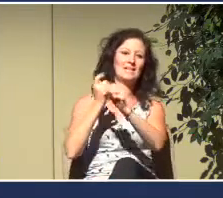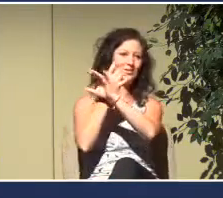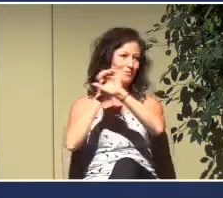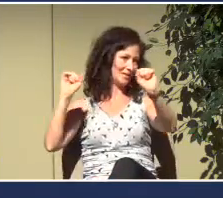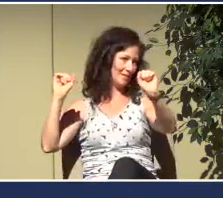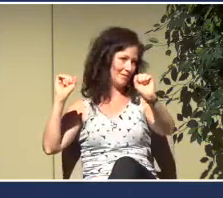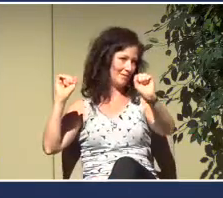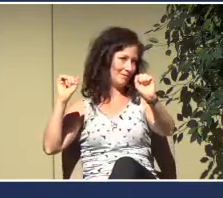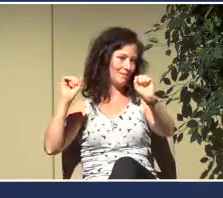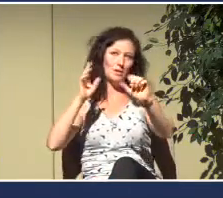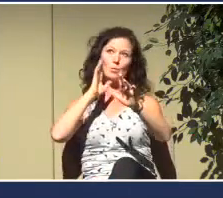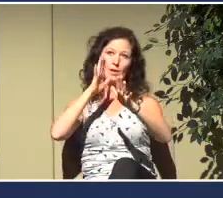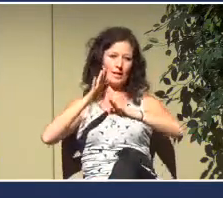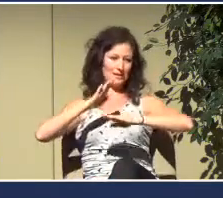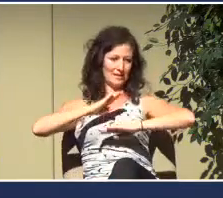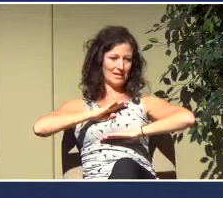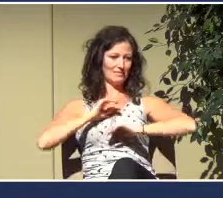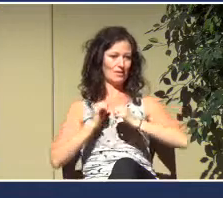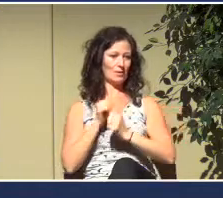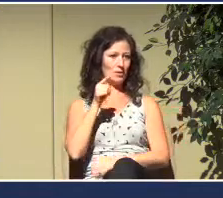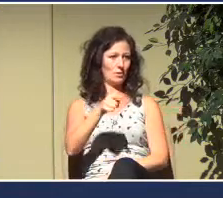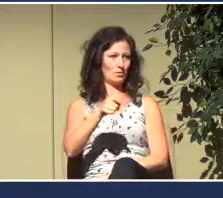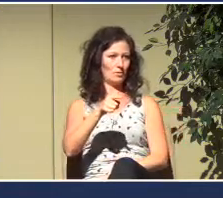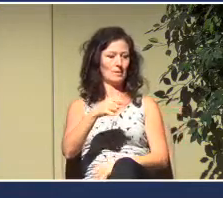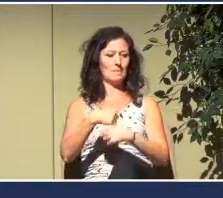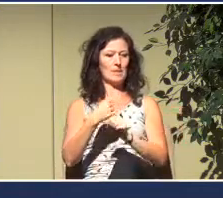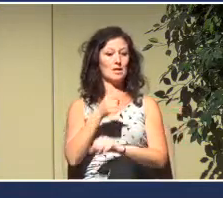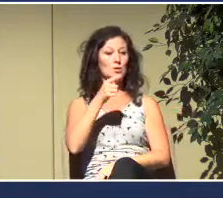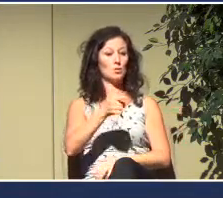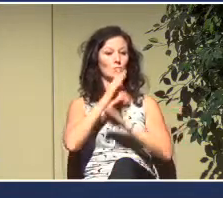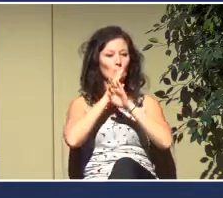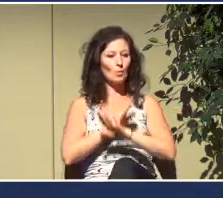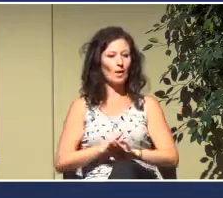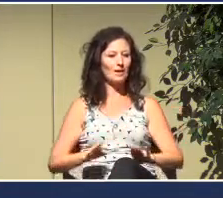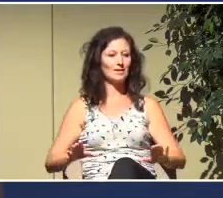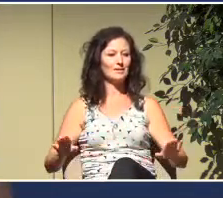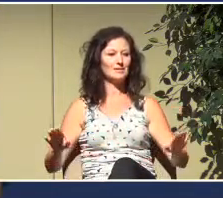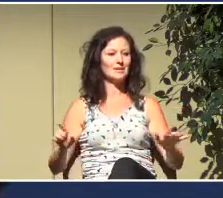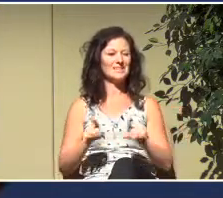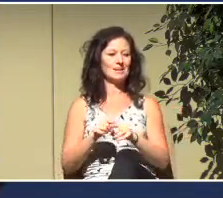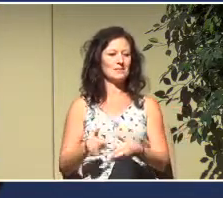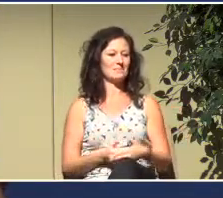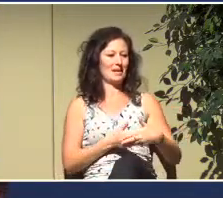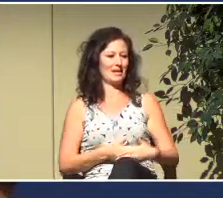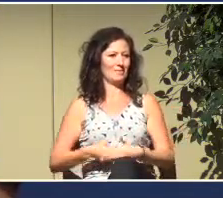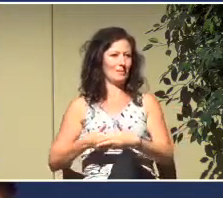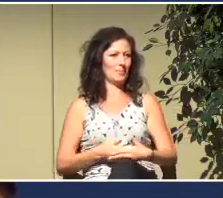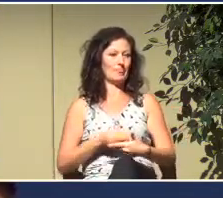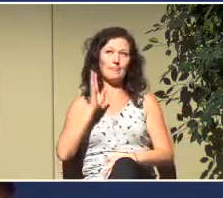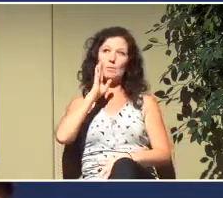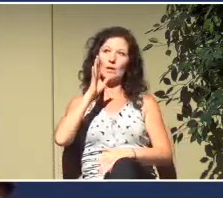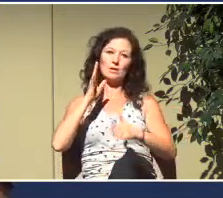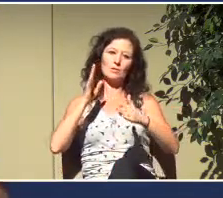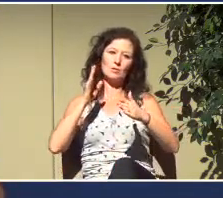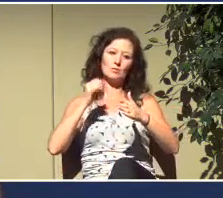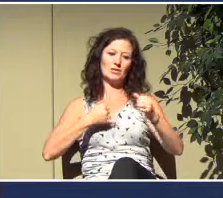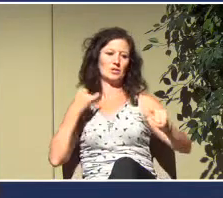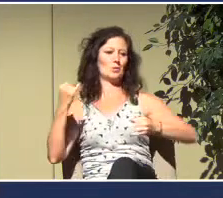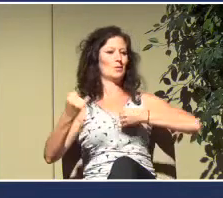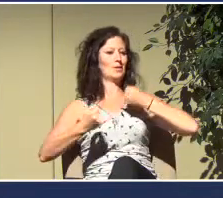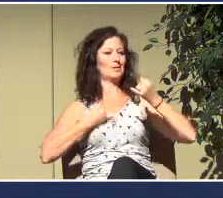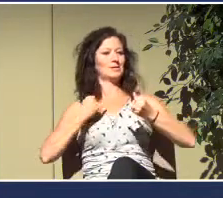delight in you. He will quiet you or calm you like a baby. Calm you with his love. He will rejoice over you with singing.